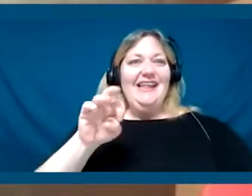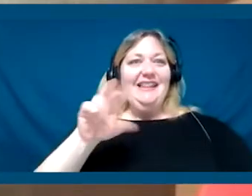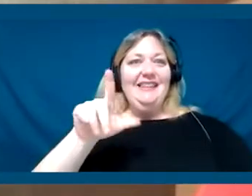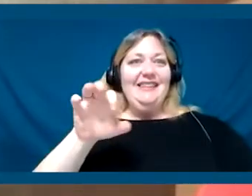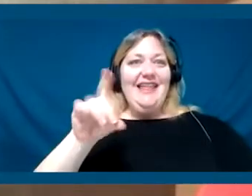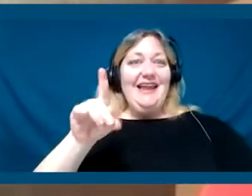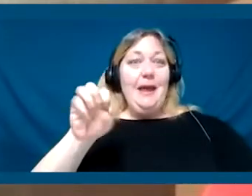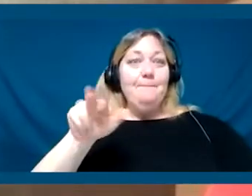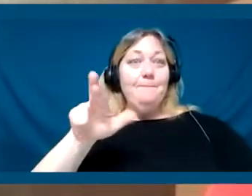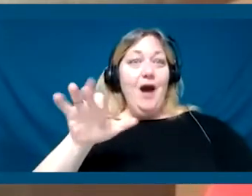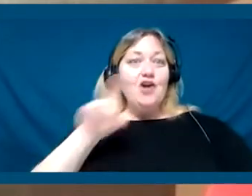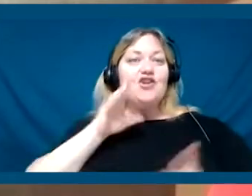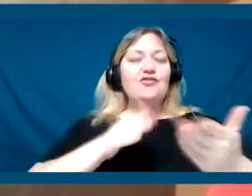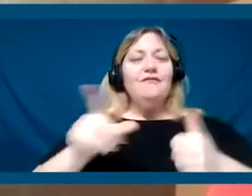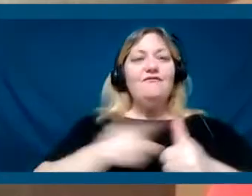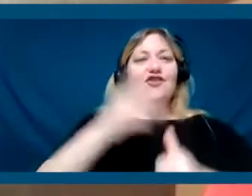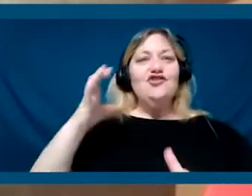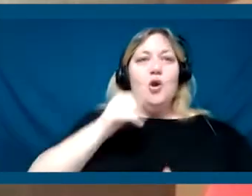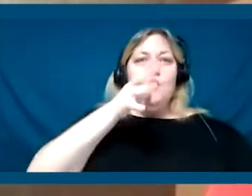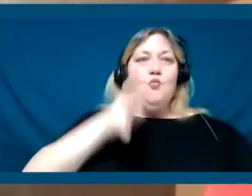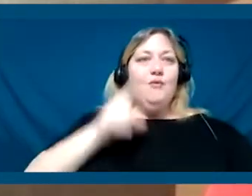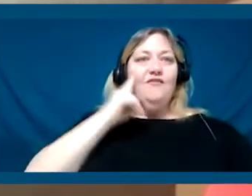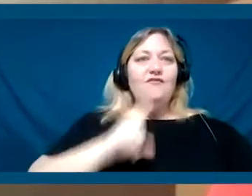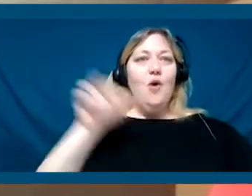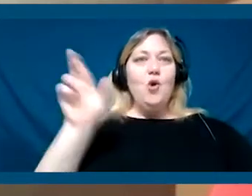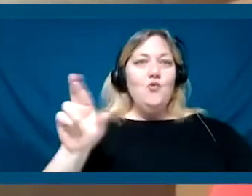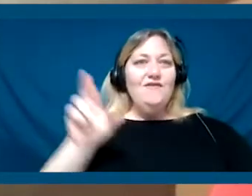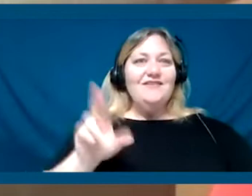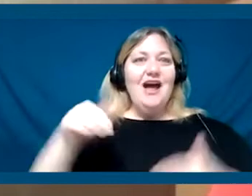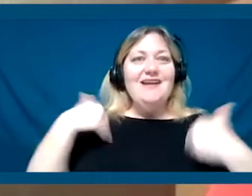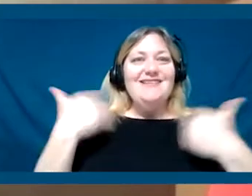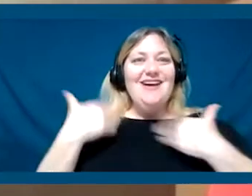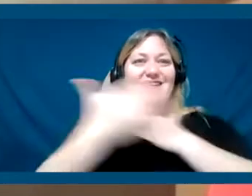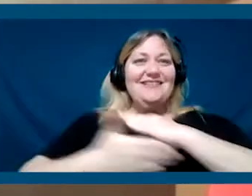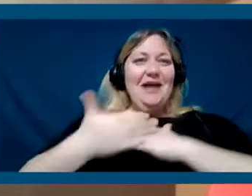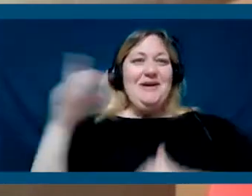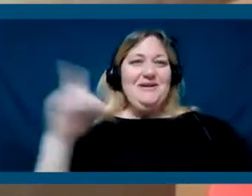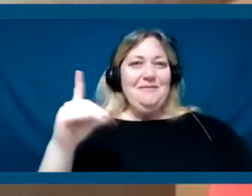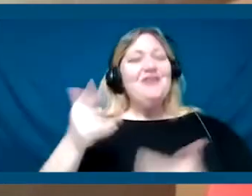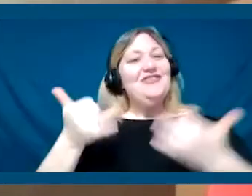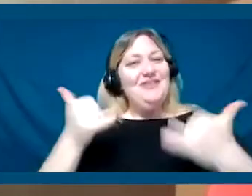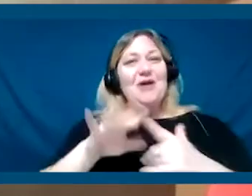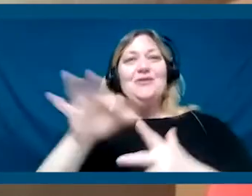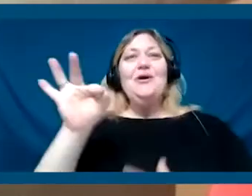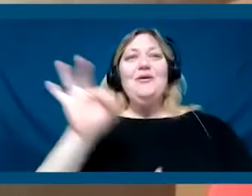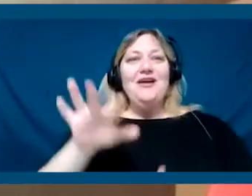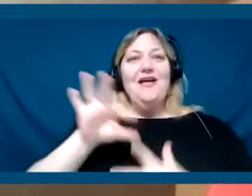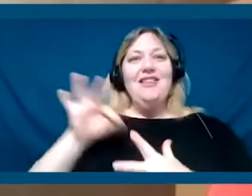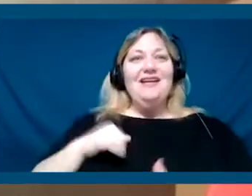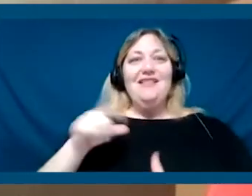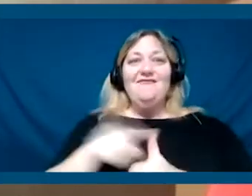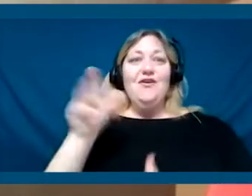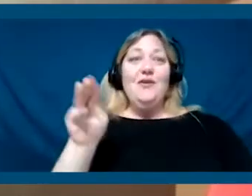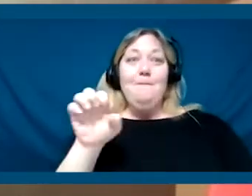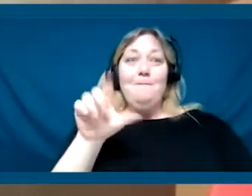and she served as the first chairwoman for the Riverside County Young Democrats. She's also elected as the first Muslim